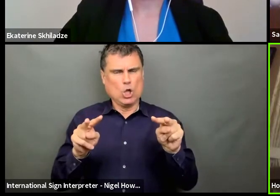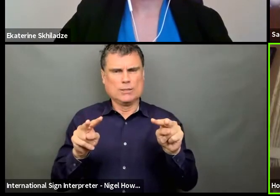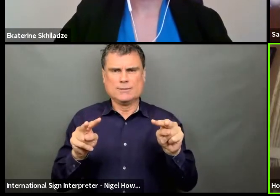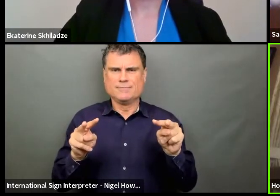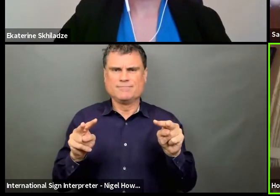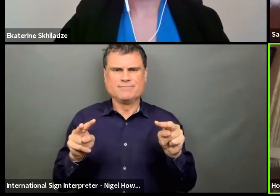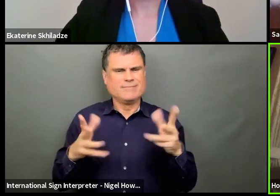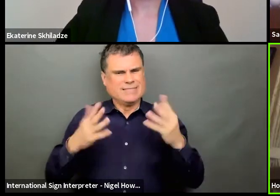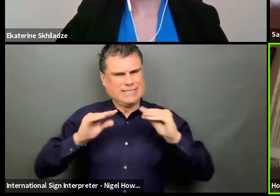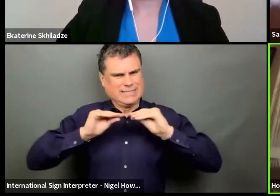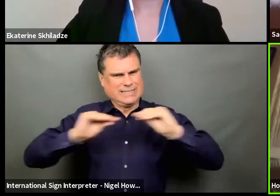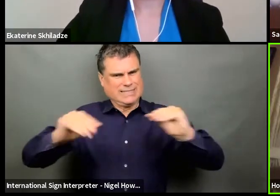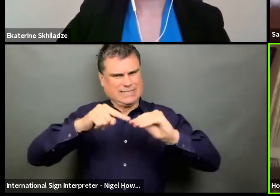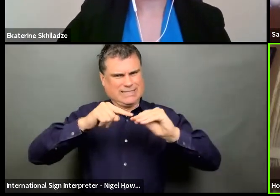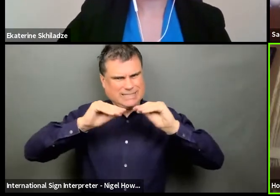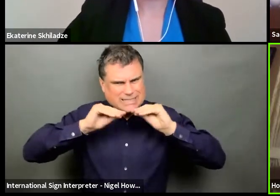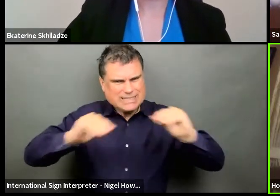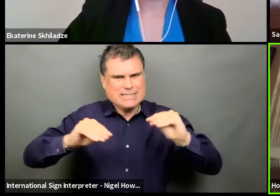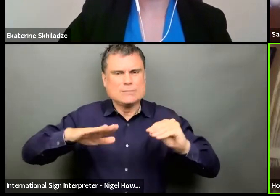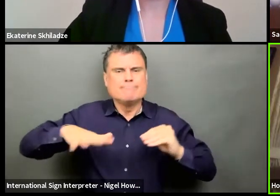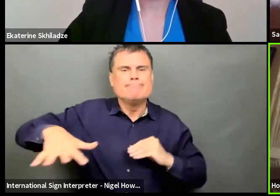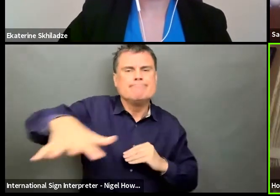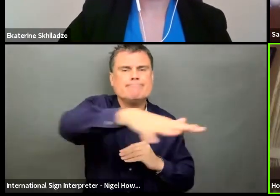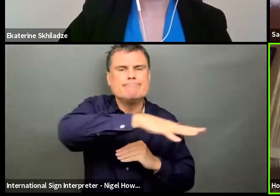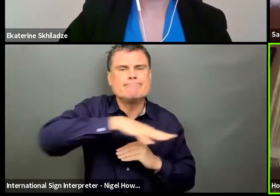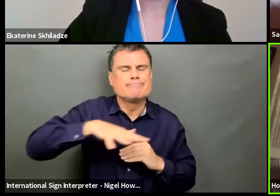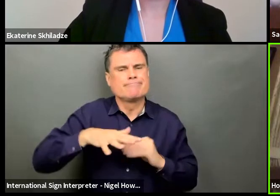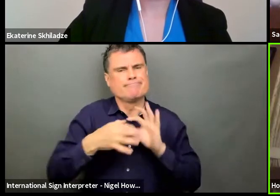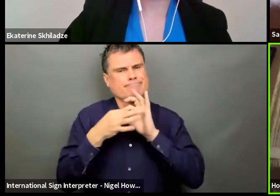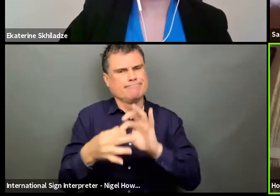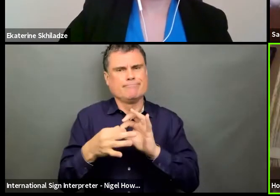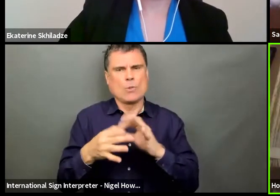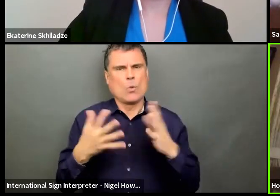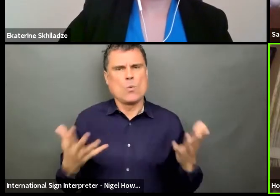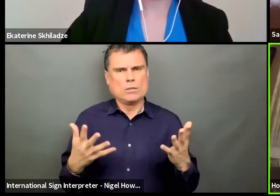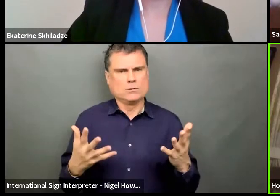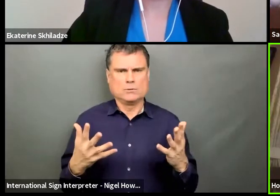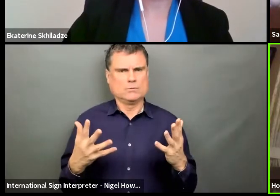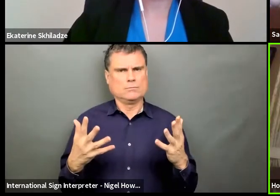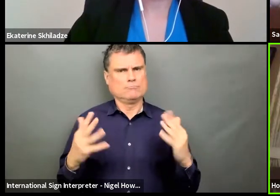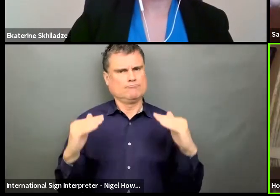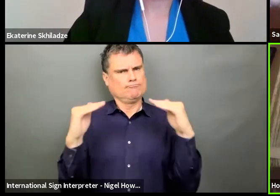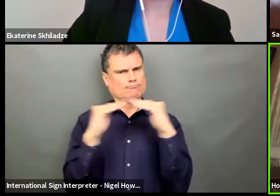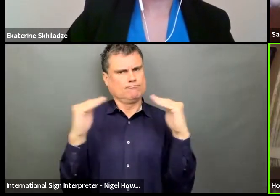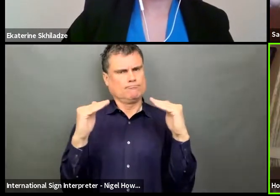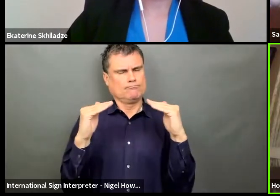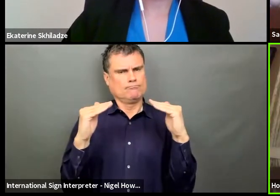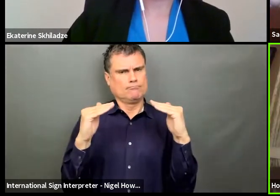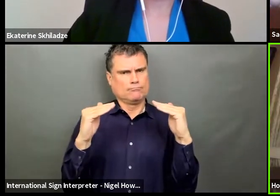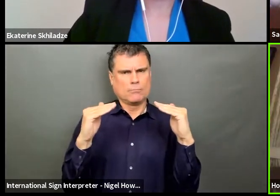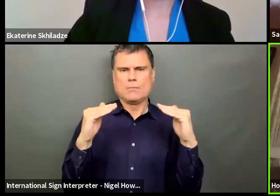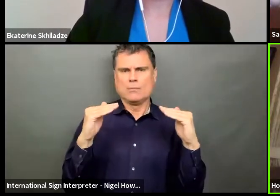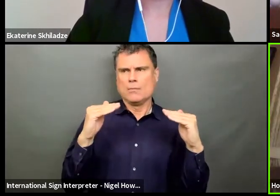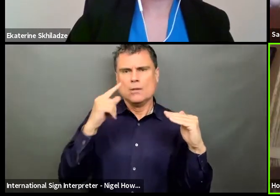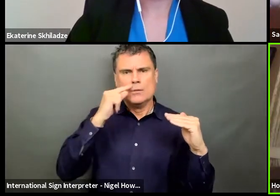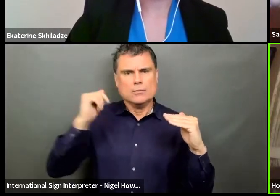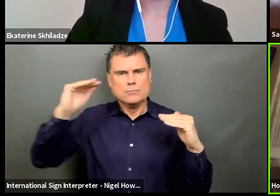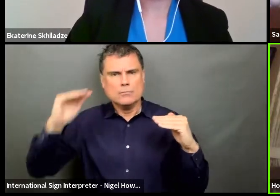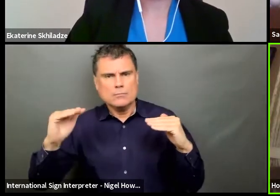The strategy was developed by an active steering committee through a number of